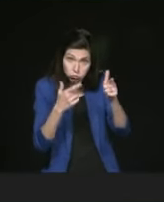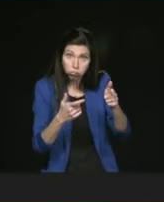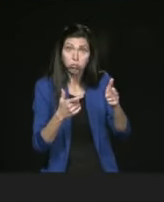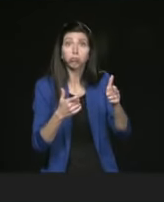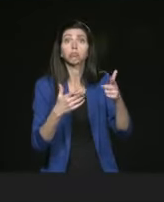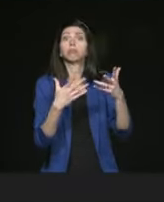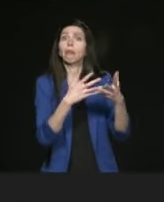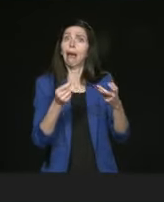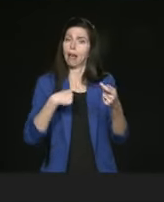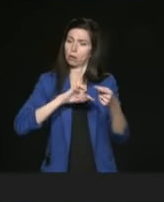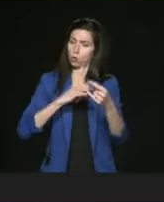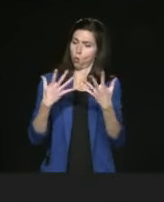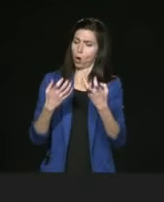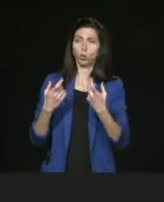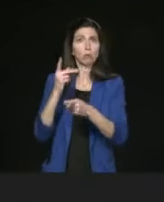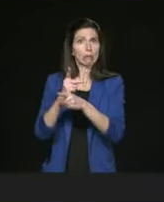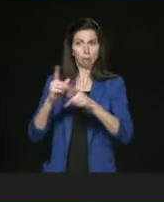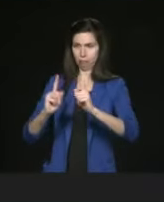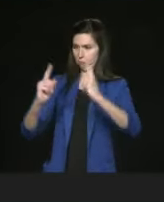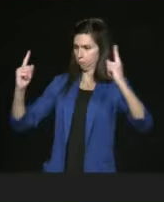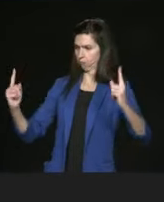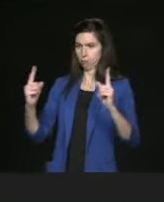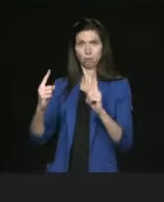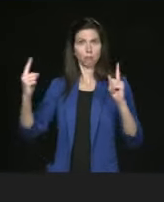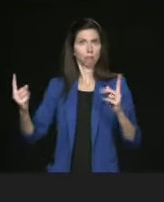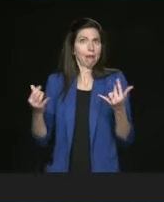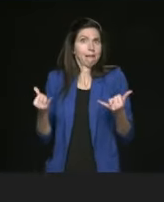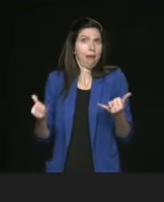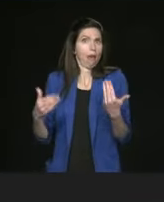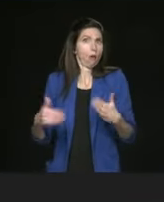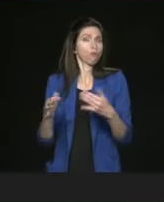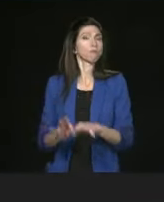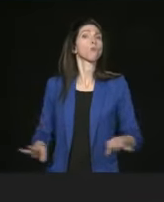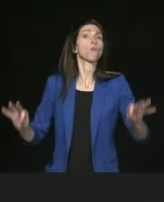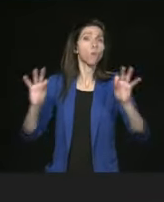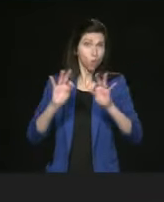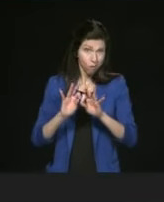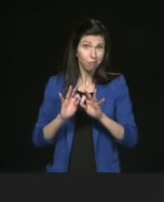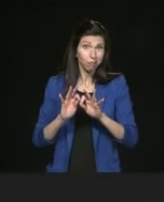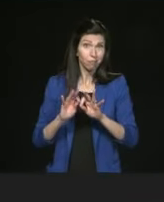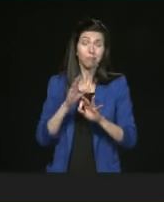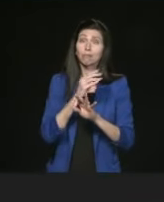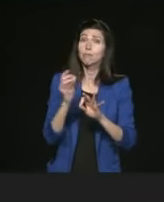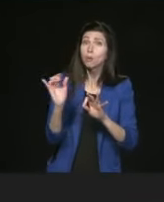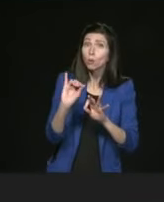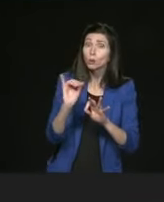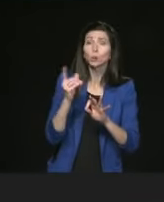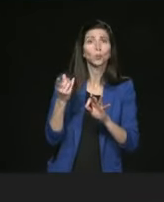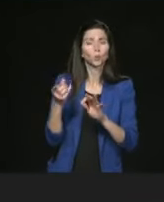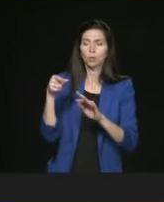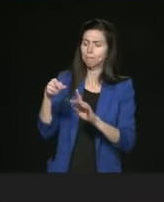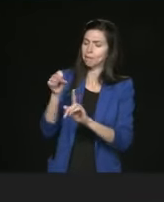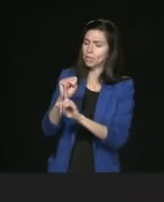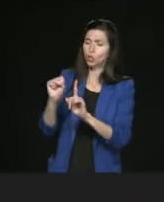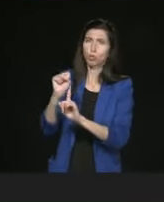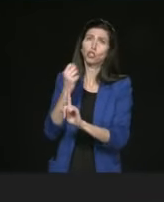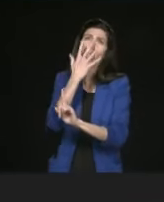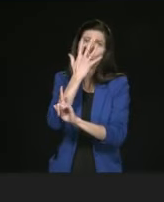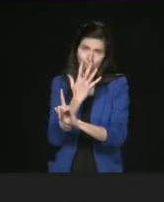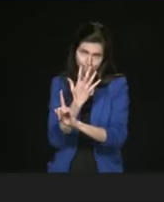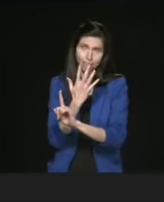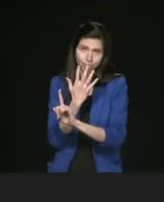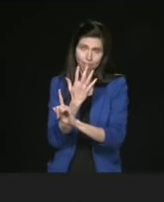the pandemic. And the situation and circumstances are very unfortunate. That said, we are very happy to support